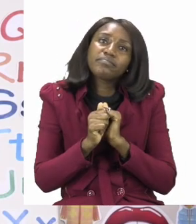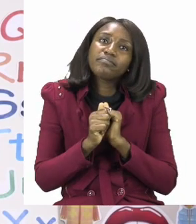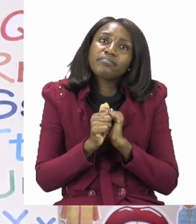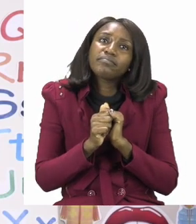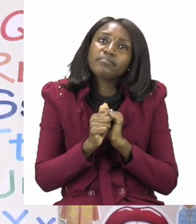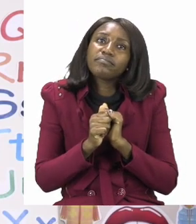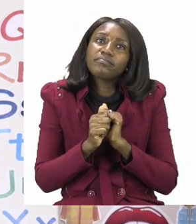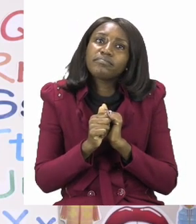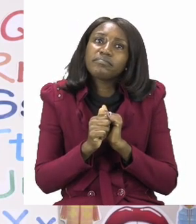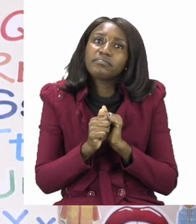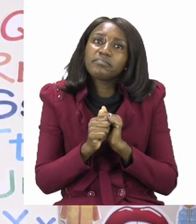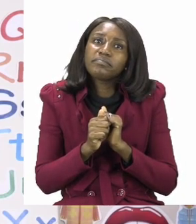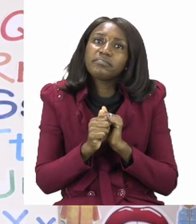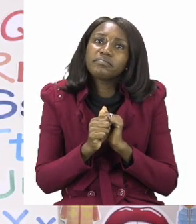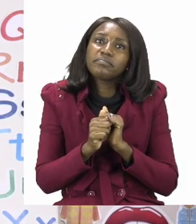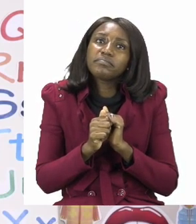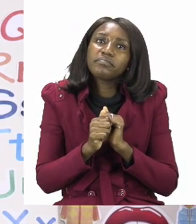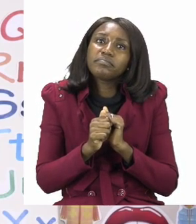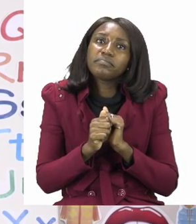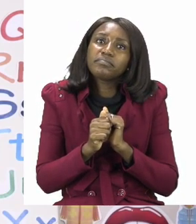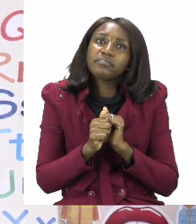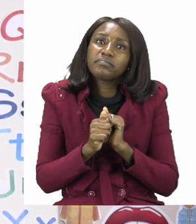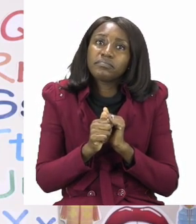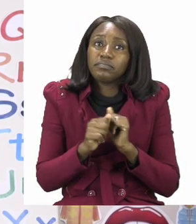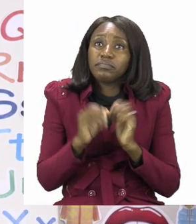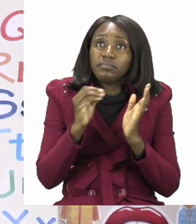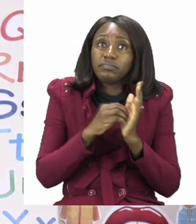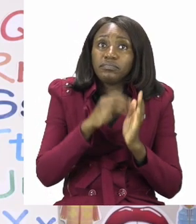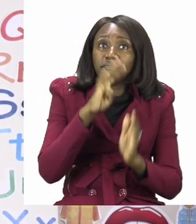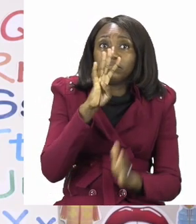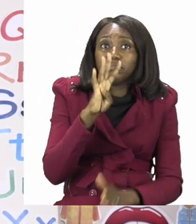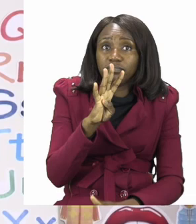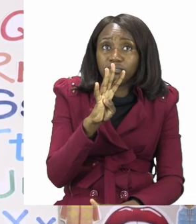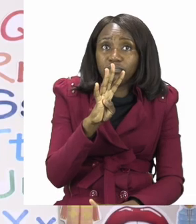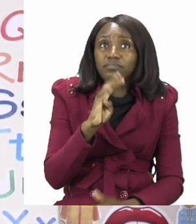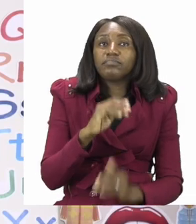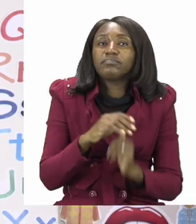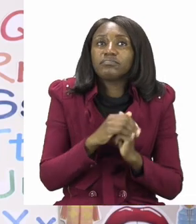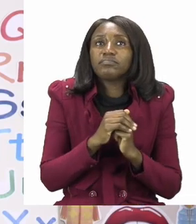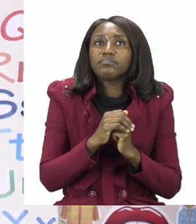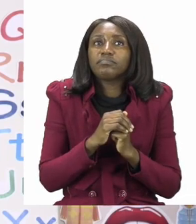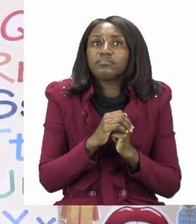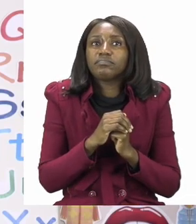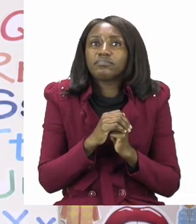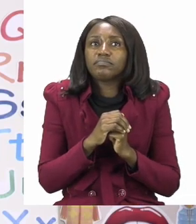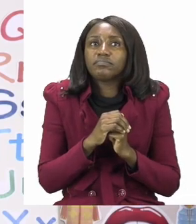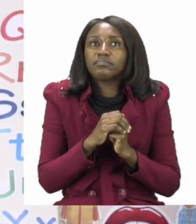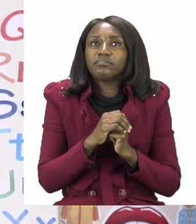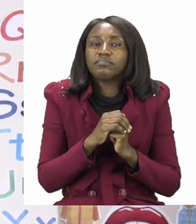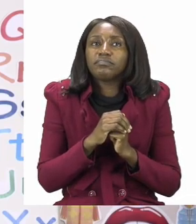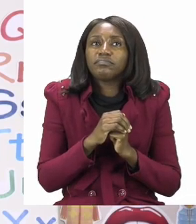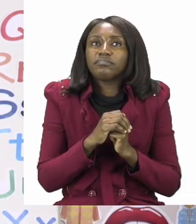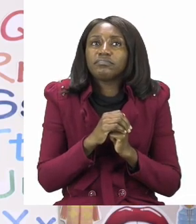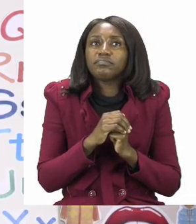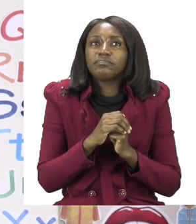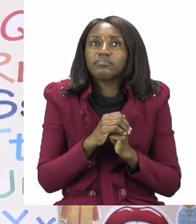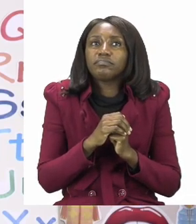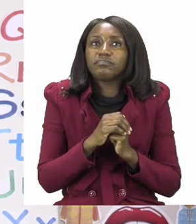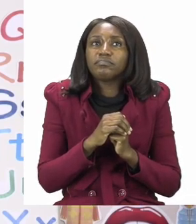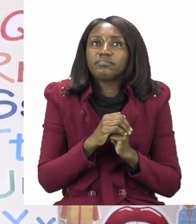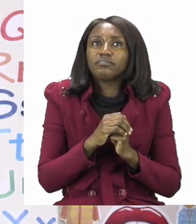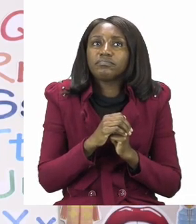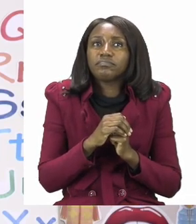we need. We're going to put 4 counters, and then the ones we don't use, we will put them aside. So we